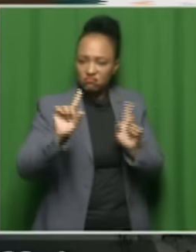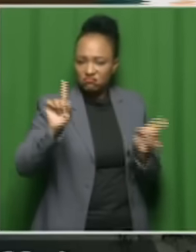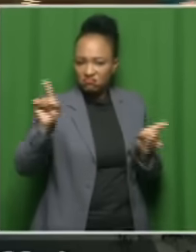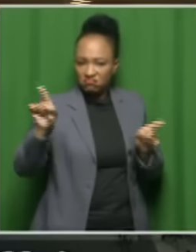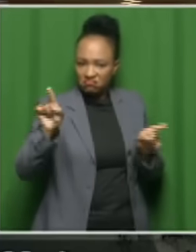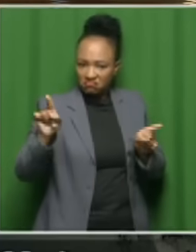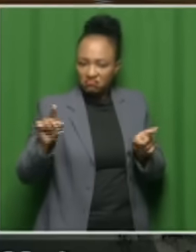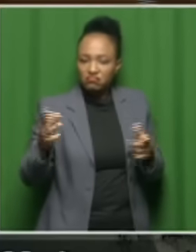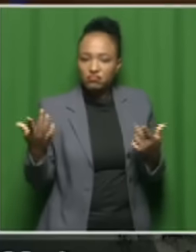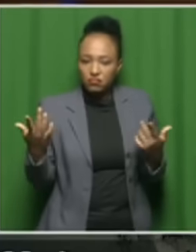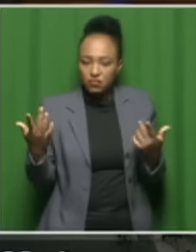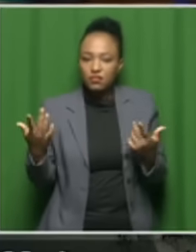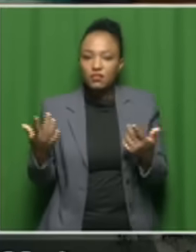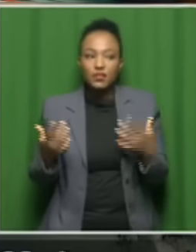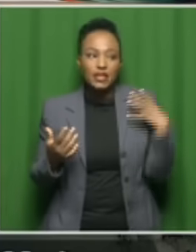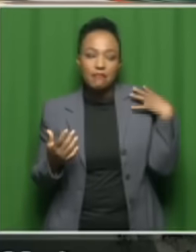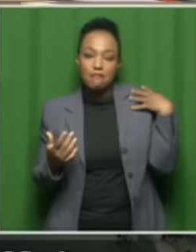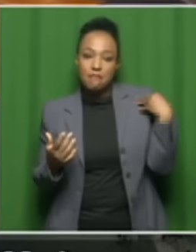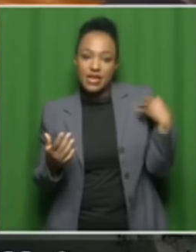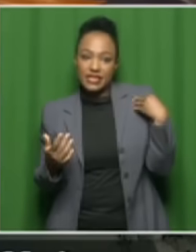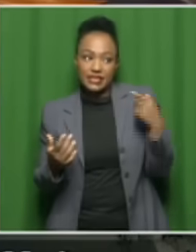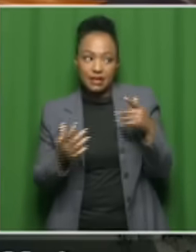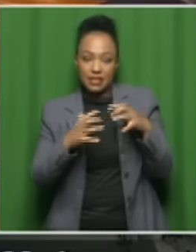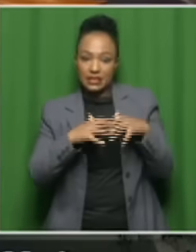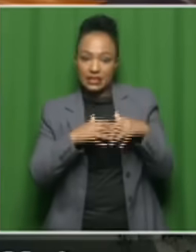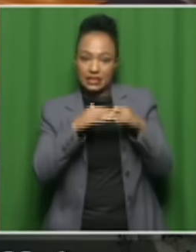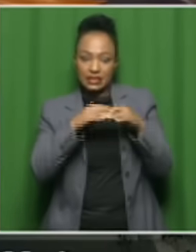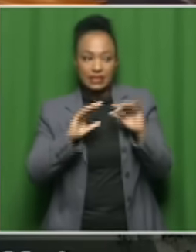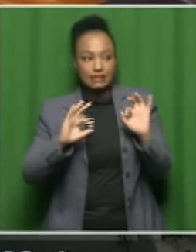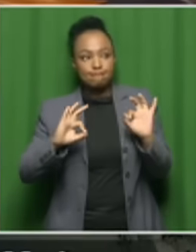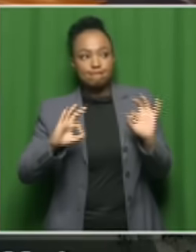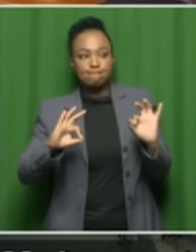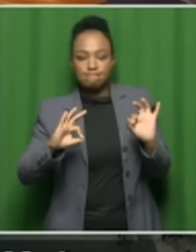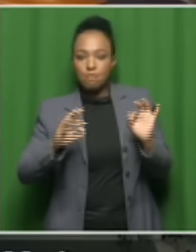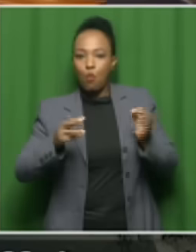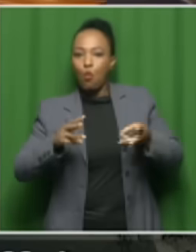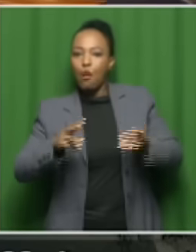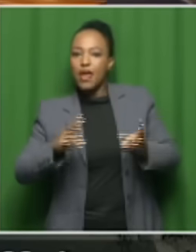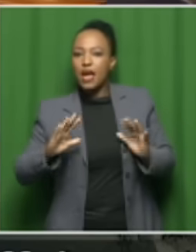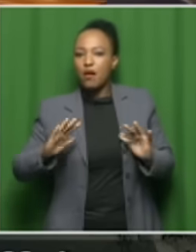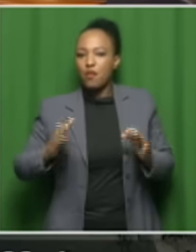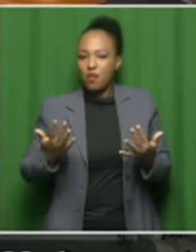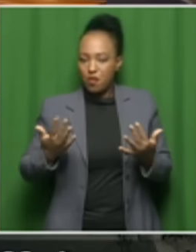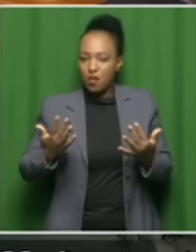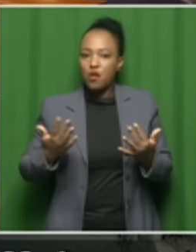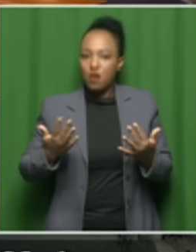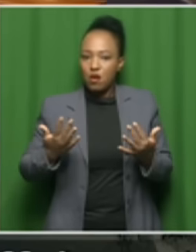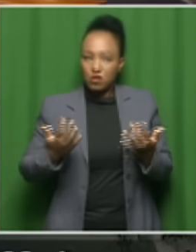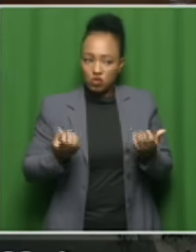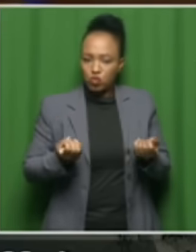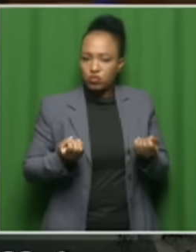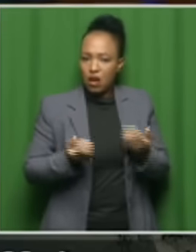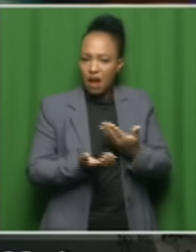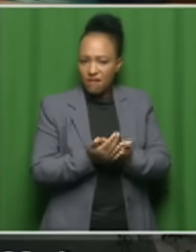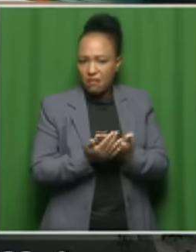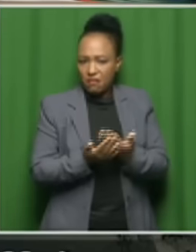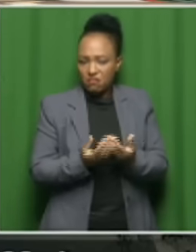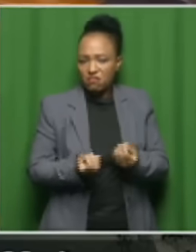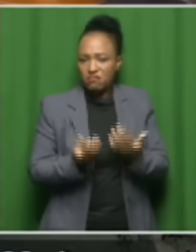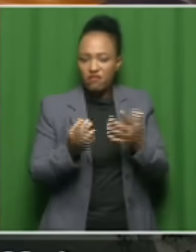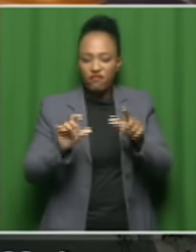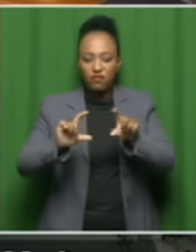set up the mechanism in which they can now actually avail themselves of that provision of Section